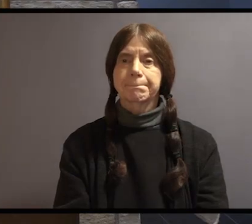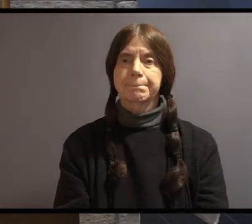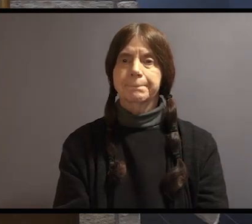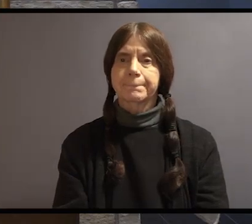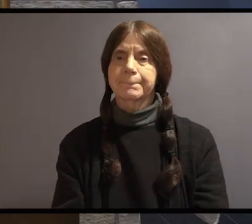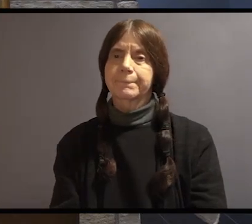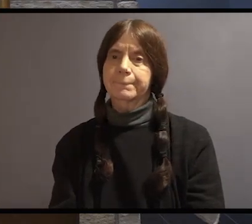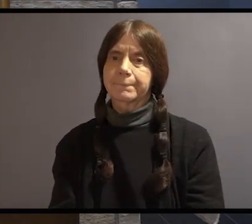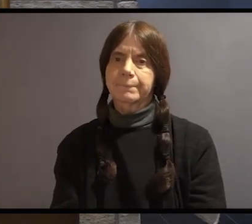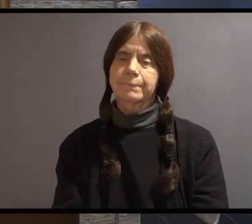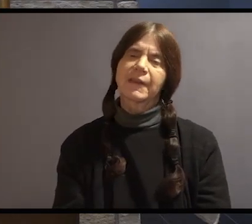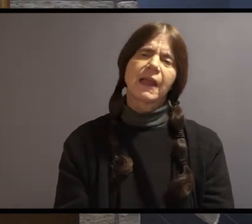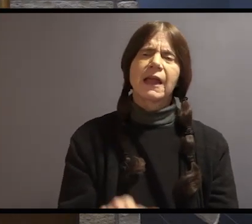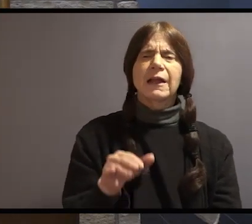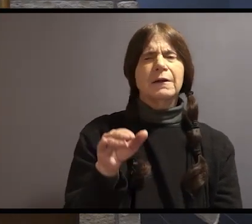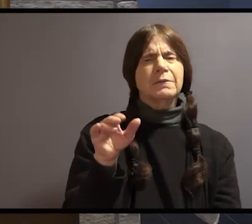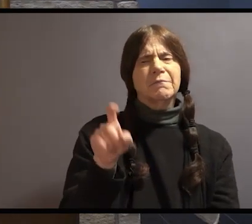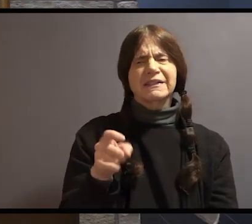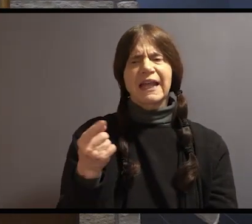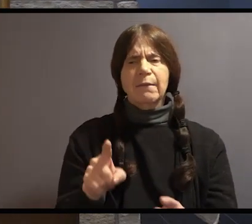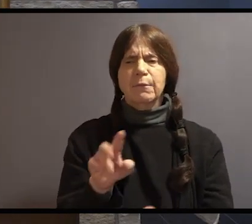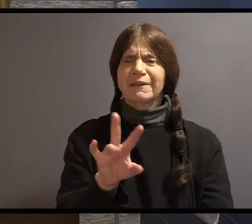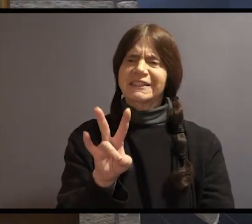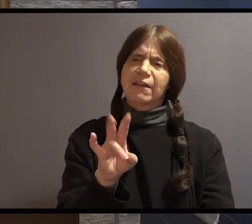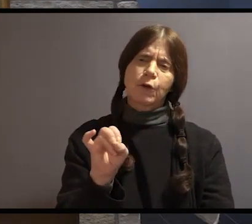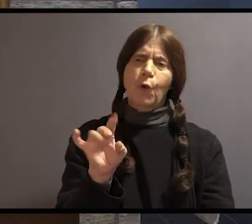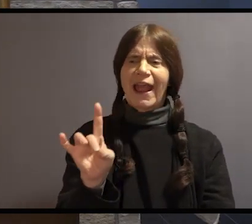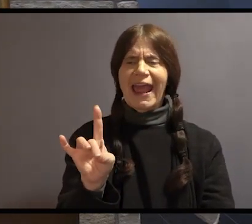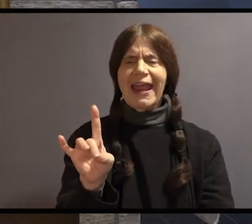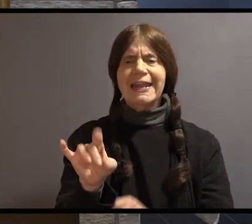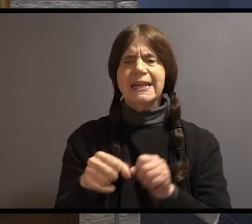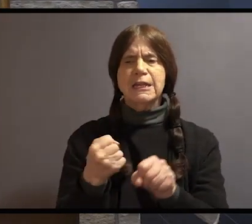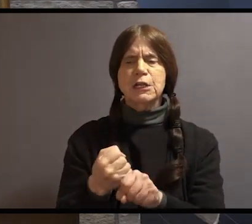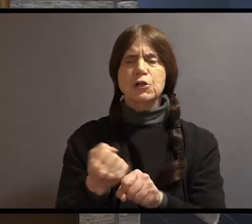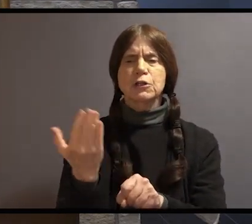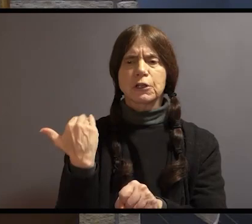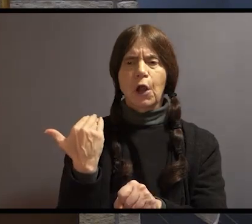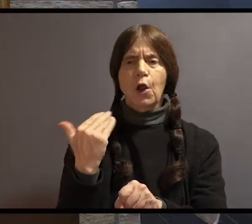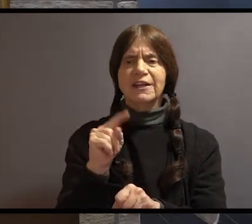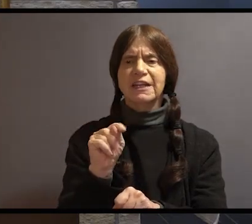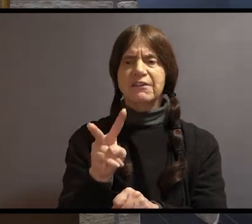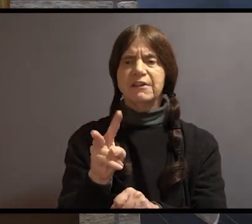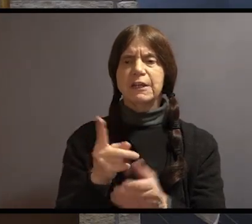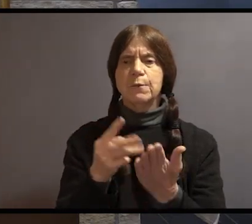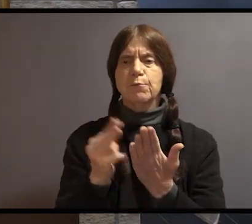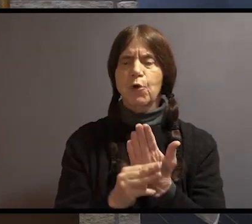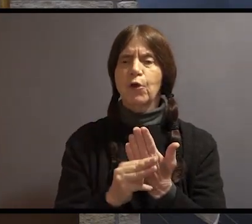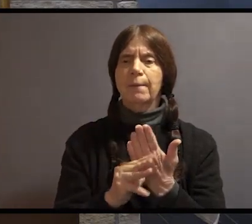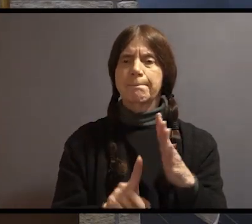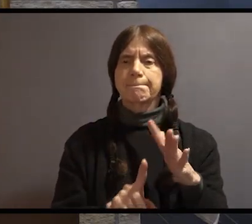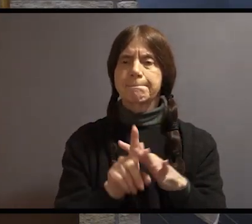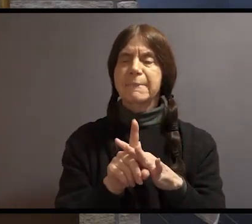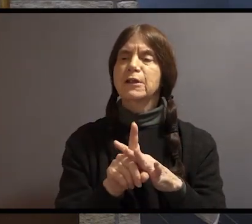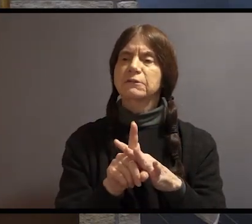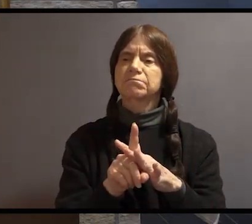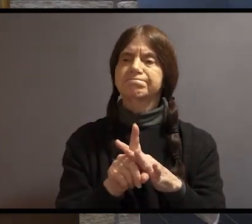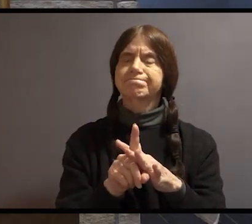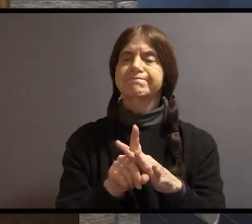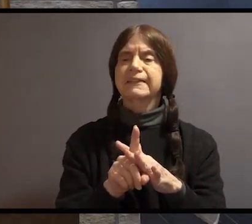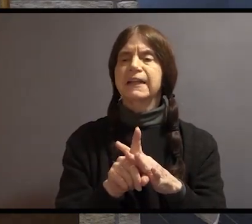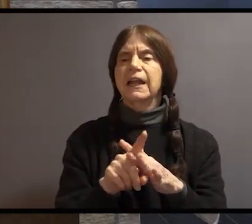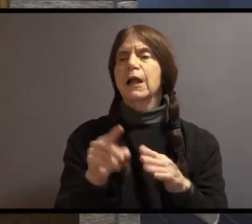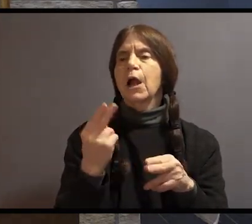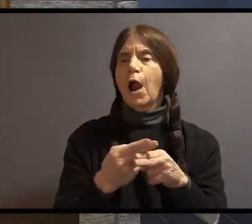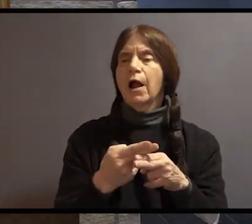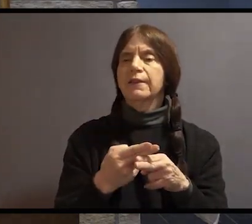About 7 or 8 years ago now, a TV series came out called The Last Man on Earth. The show